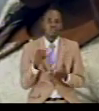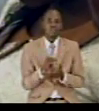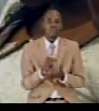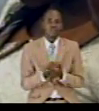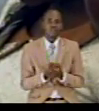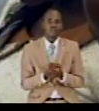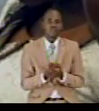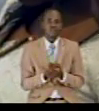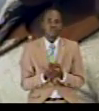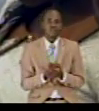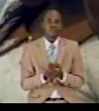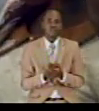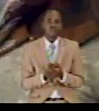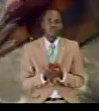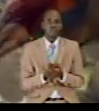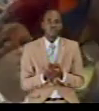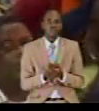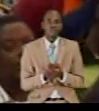Tell me the rest.